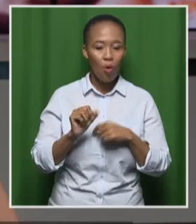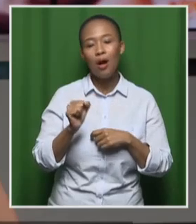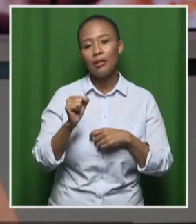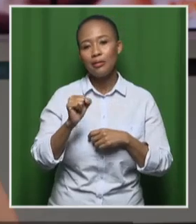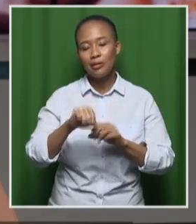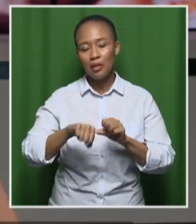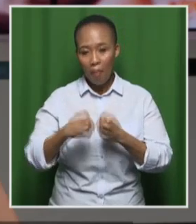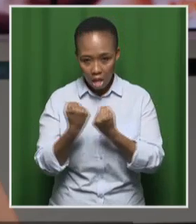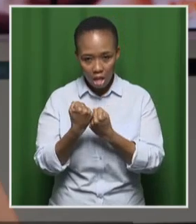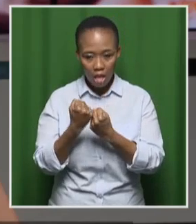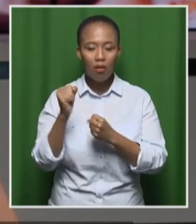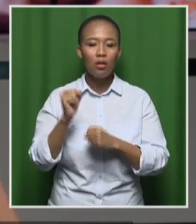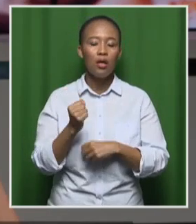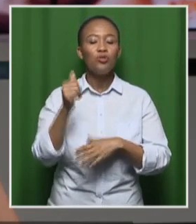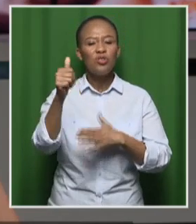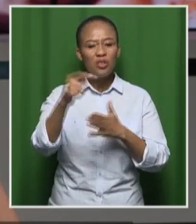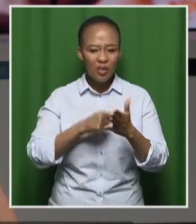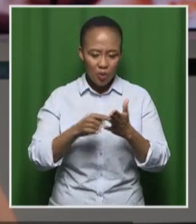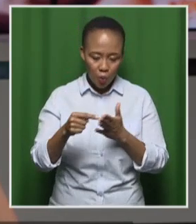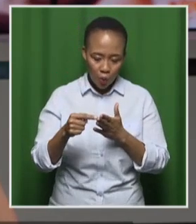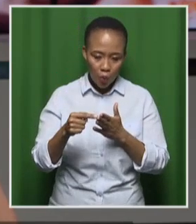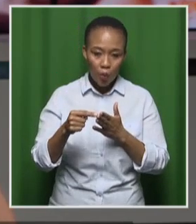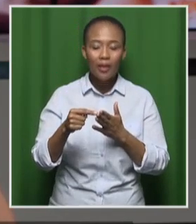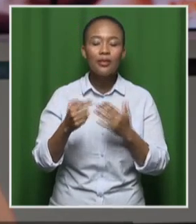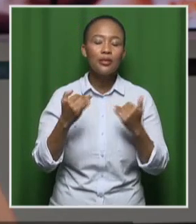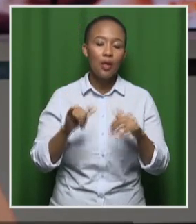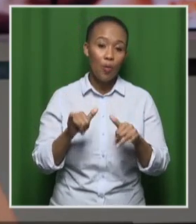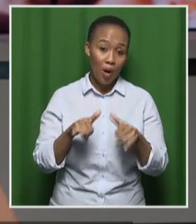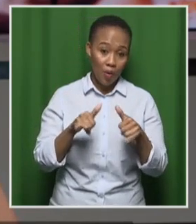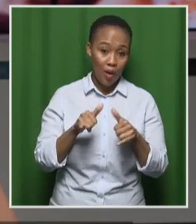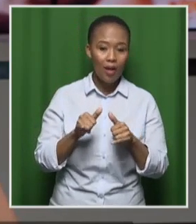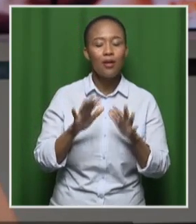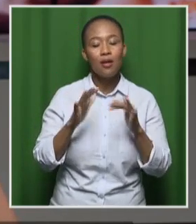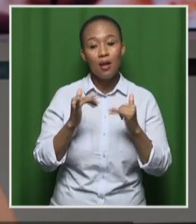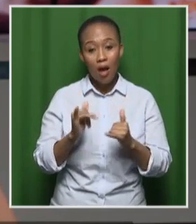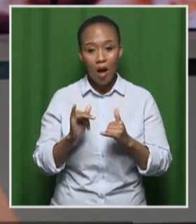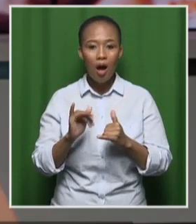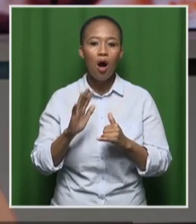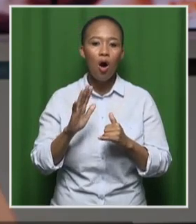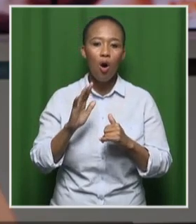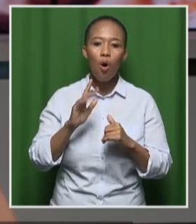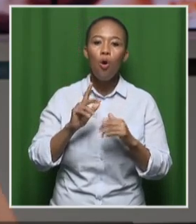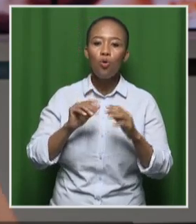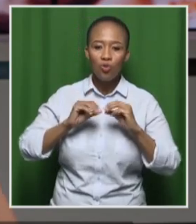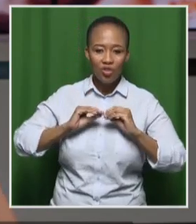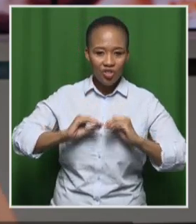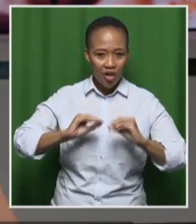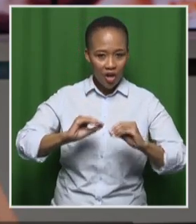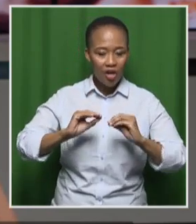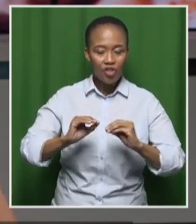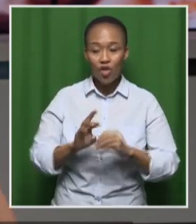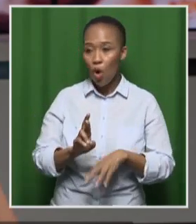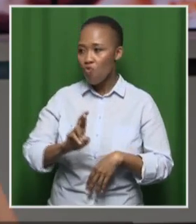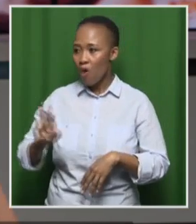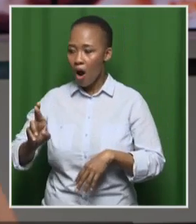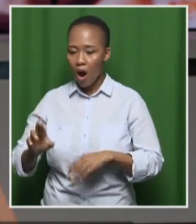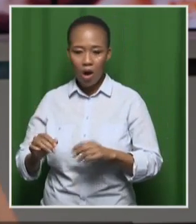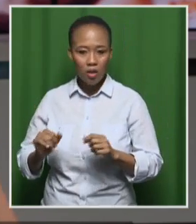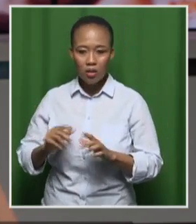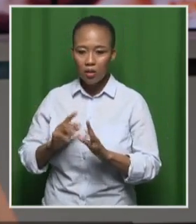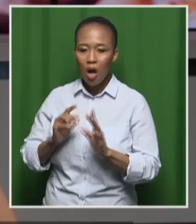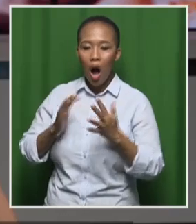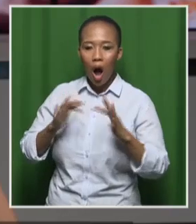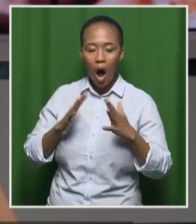over and over again in the gym. 10 rounds on the bag, staying as close to the bag as possible, turning to your right side, double stepping